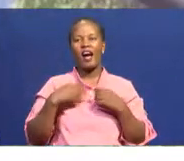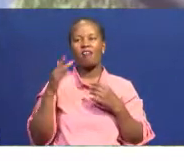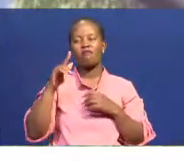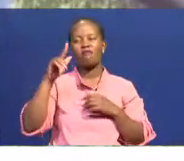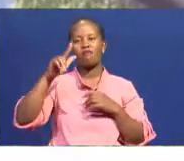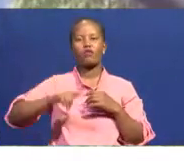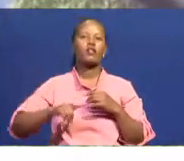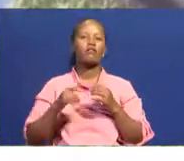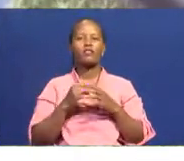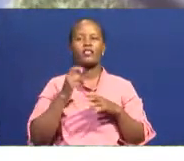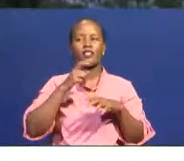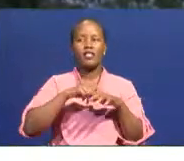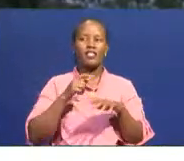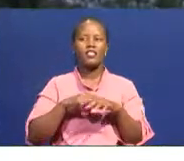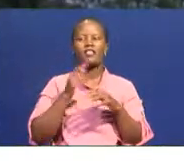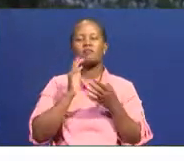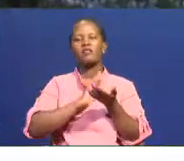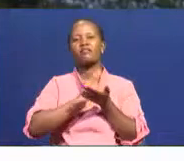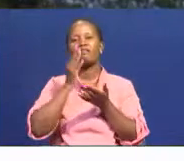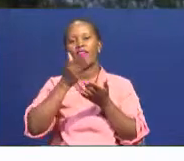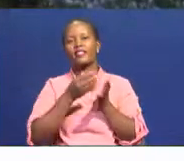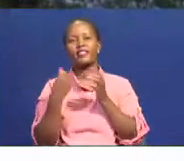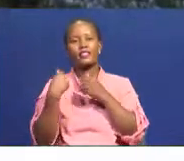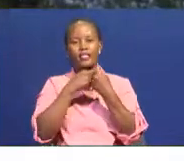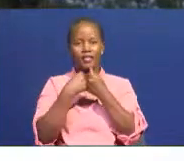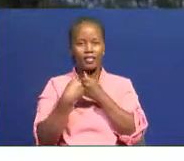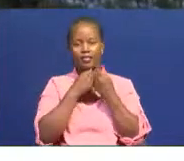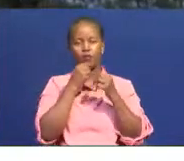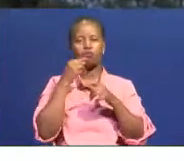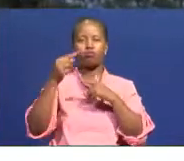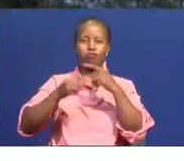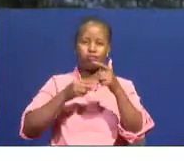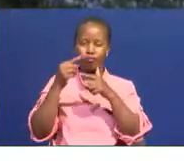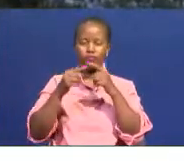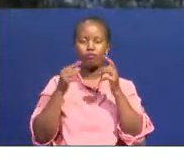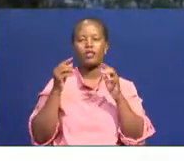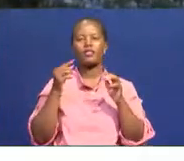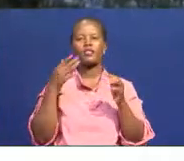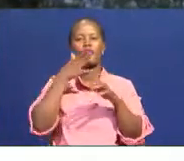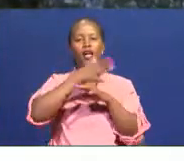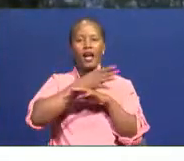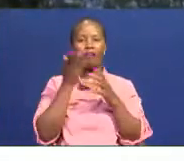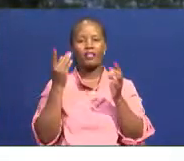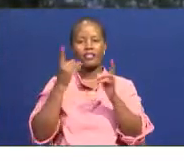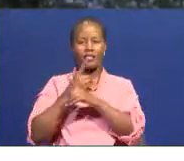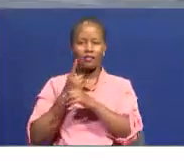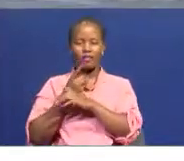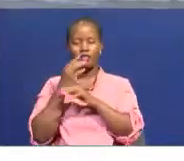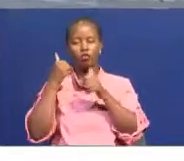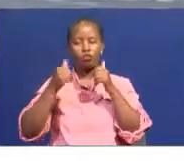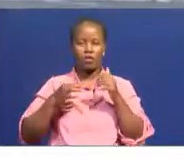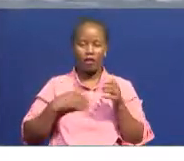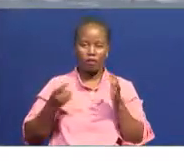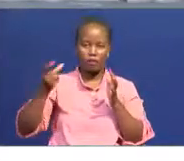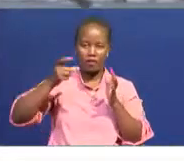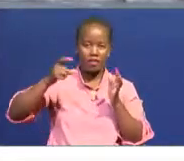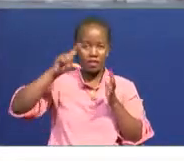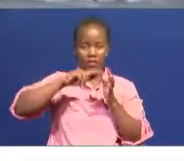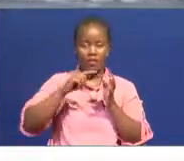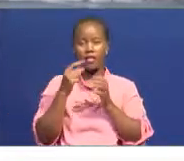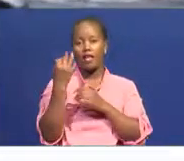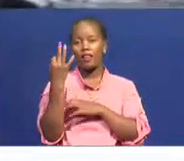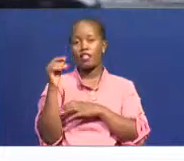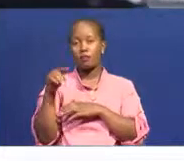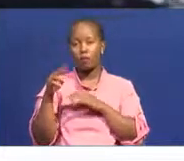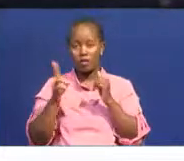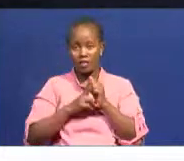level as the fundraising scandal within the largest faction continues to ferment, with the rating seeing a slight increase of 3.7 percentage